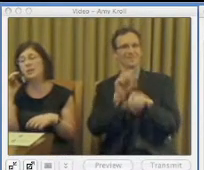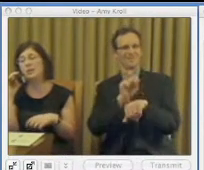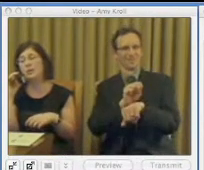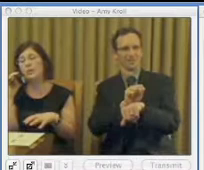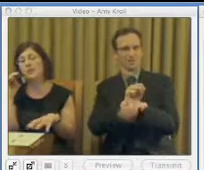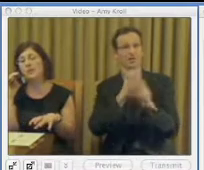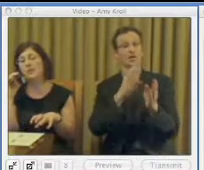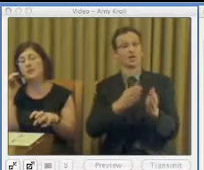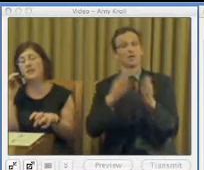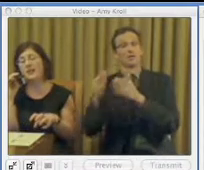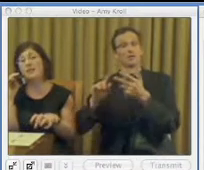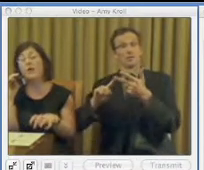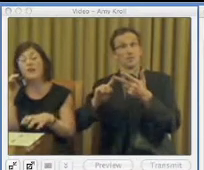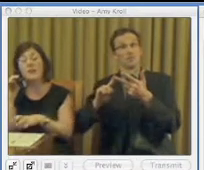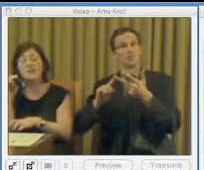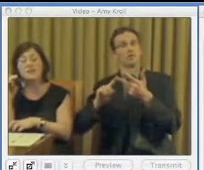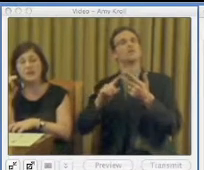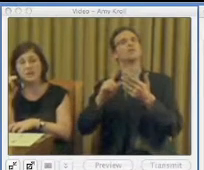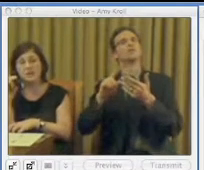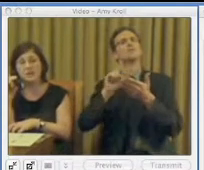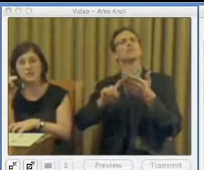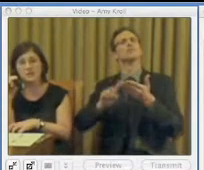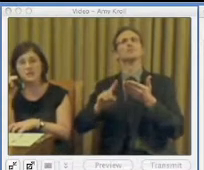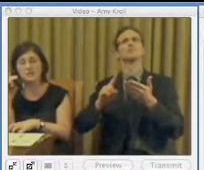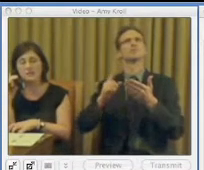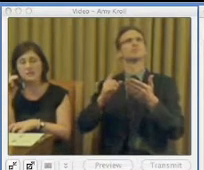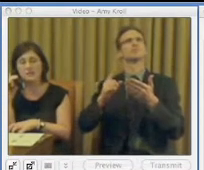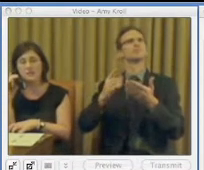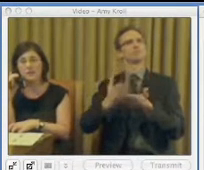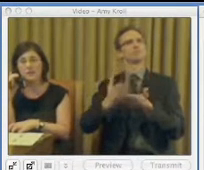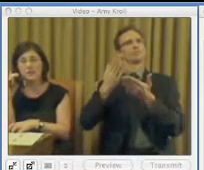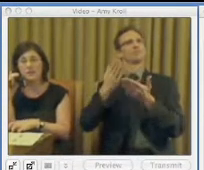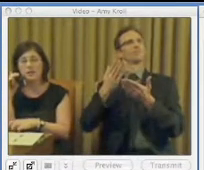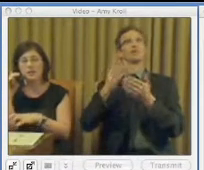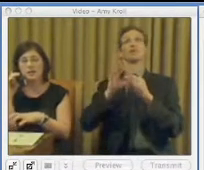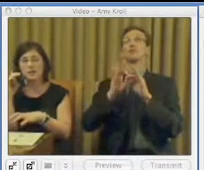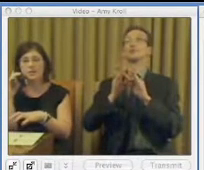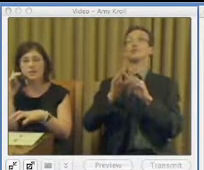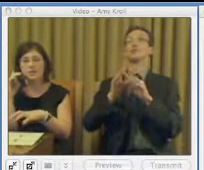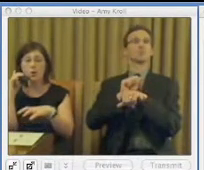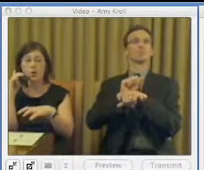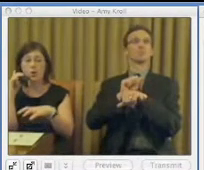and also research that leads to a better understanding of our limitations.